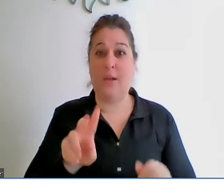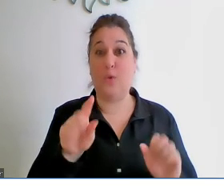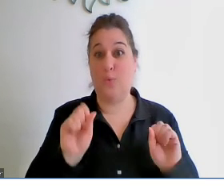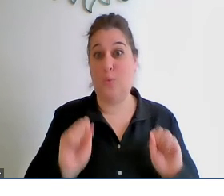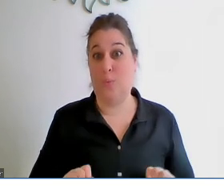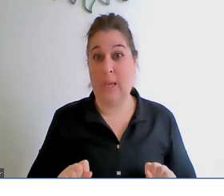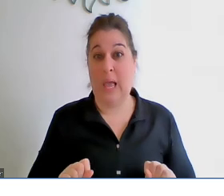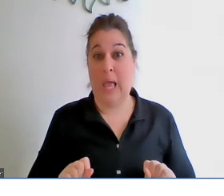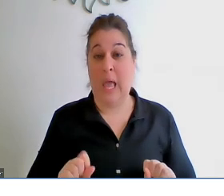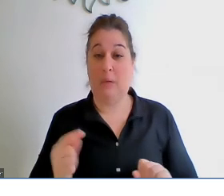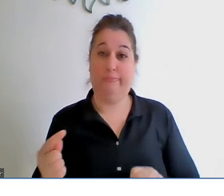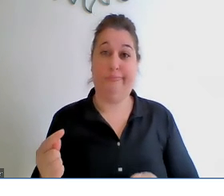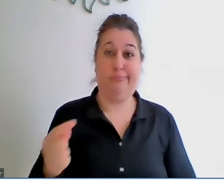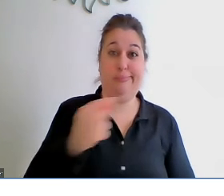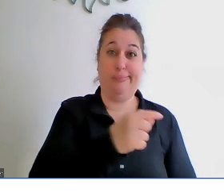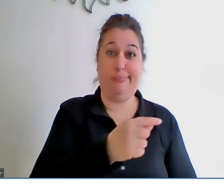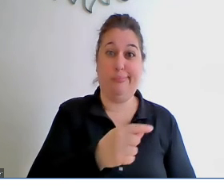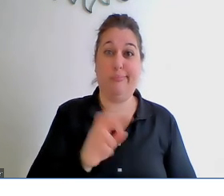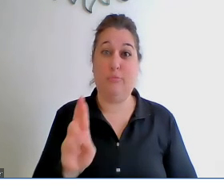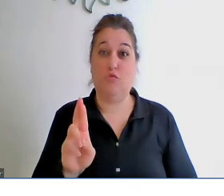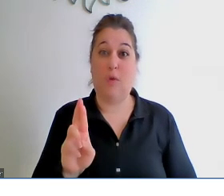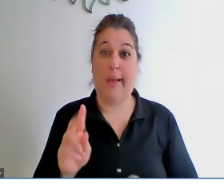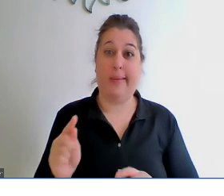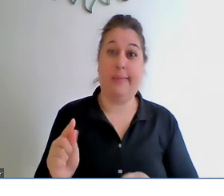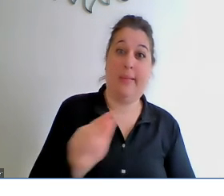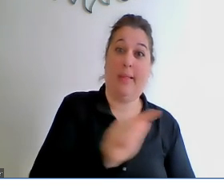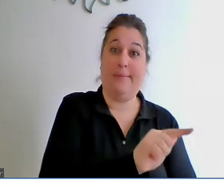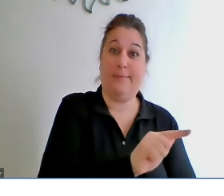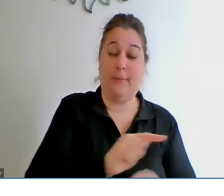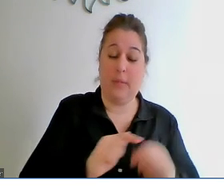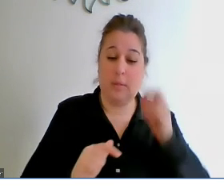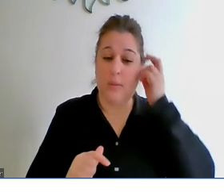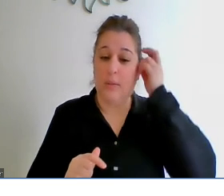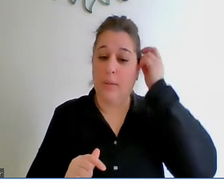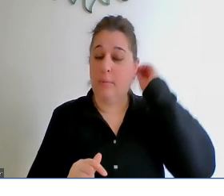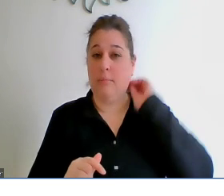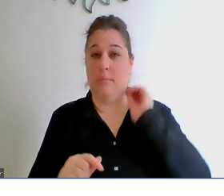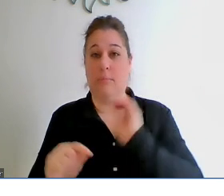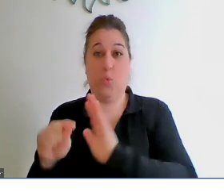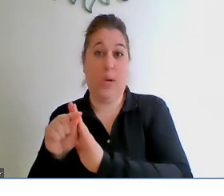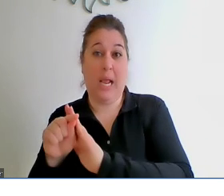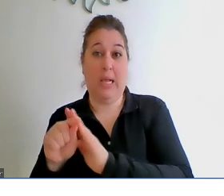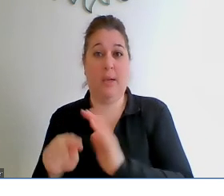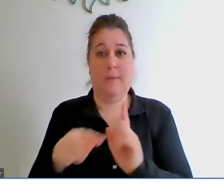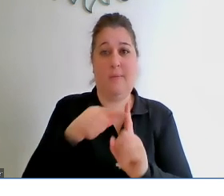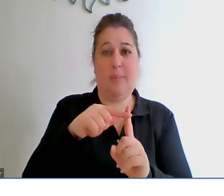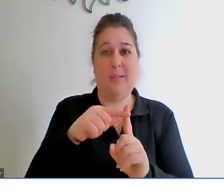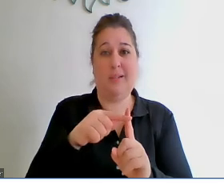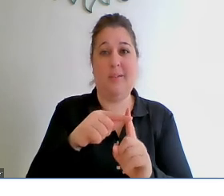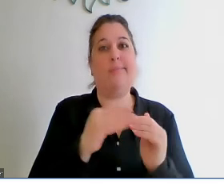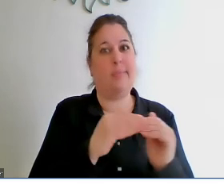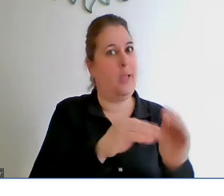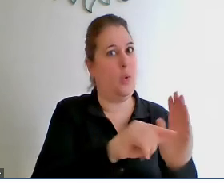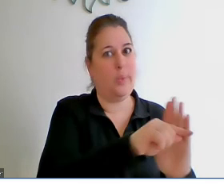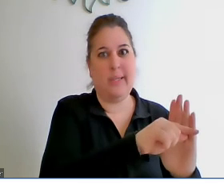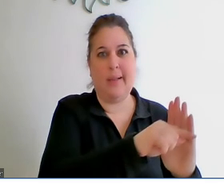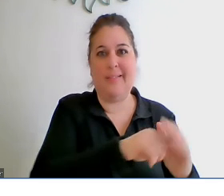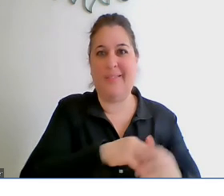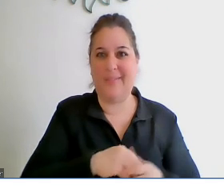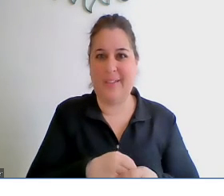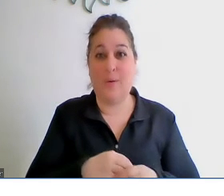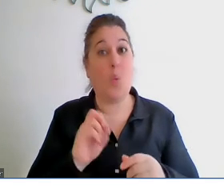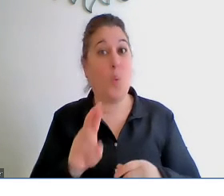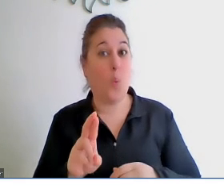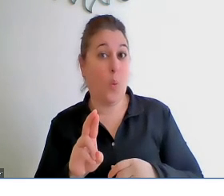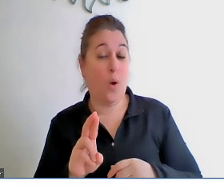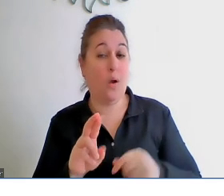to go from left to right. You can go from right to left. Look, a negative times a positive equals a negative.